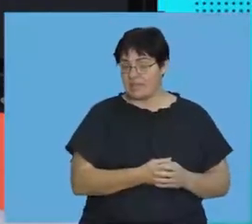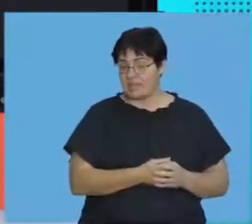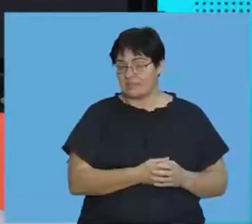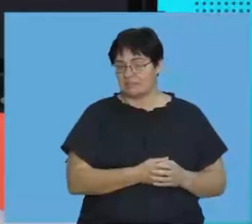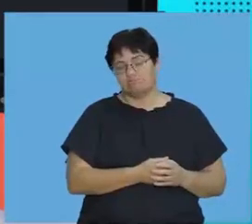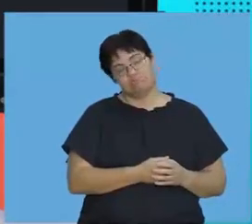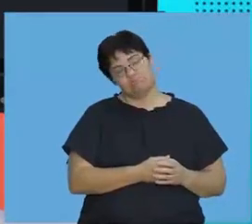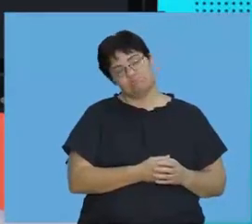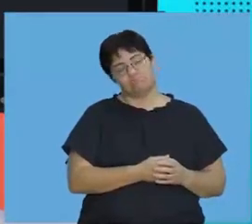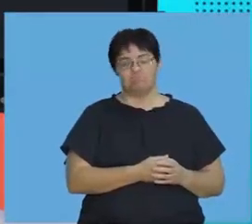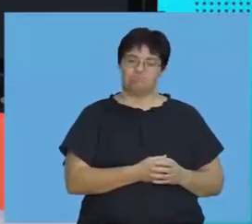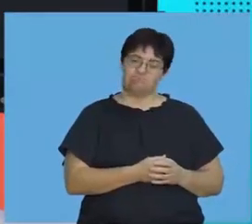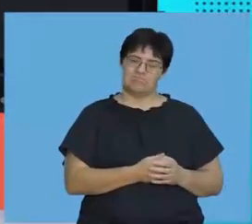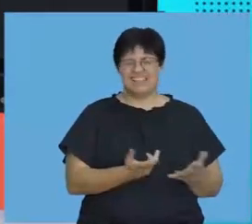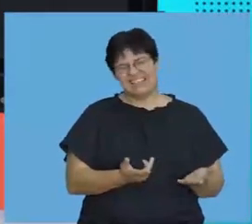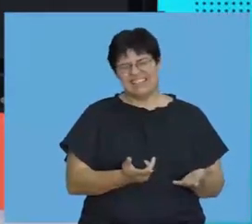be. So we've got to go,